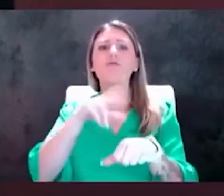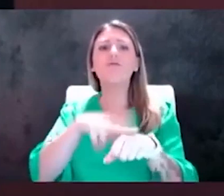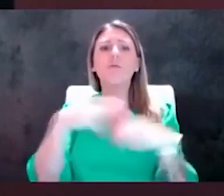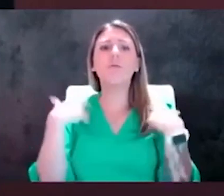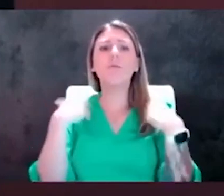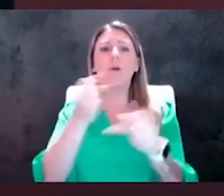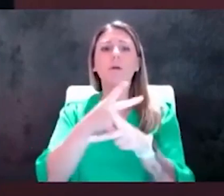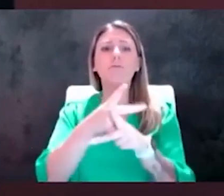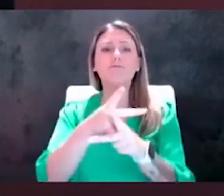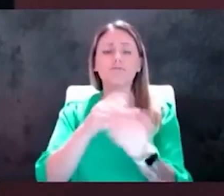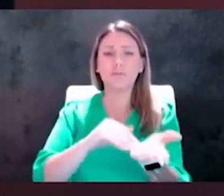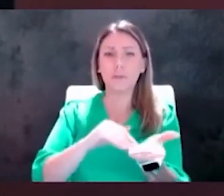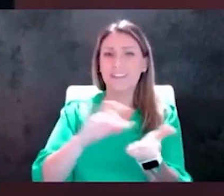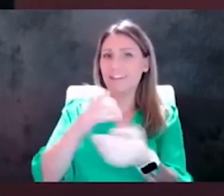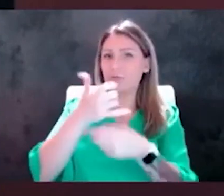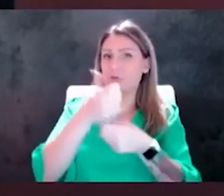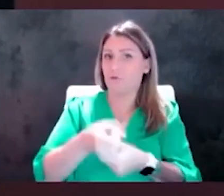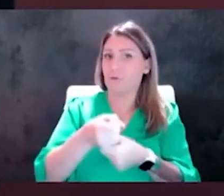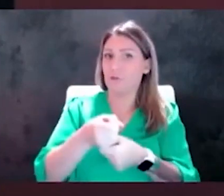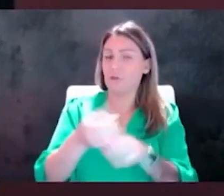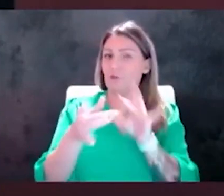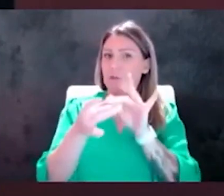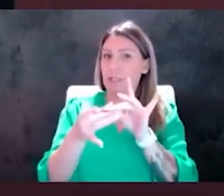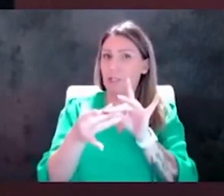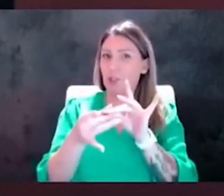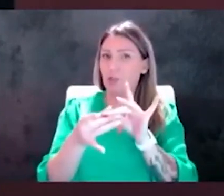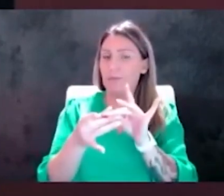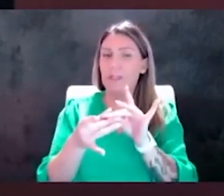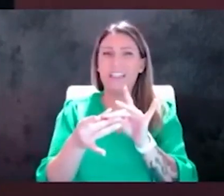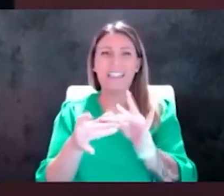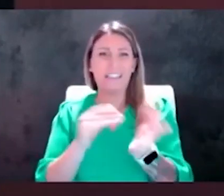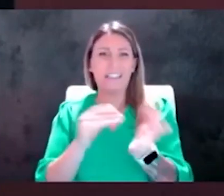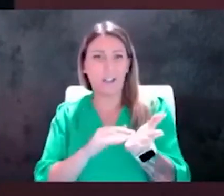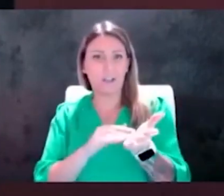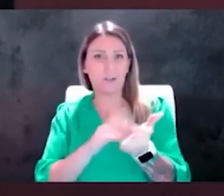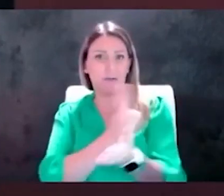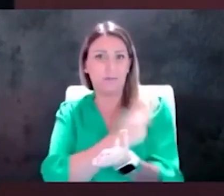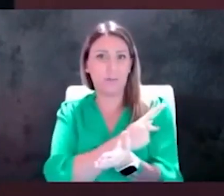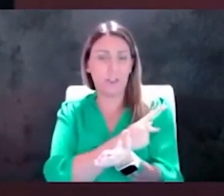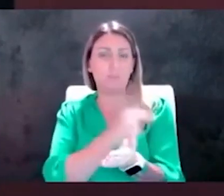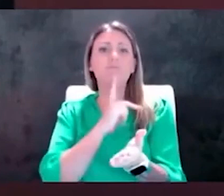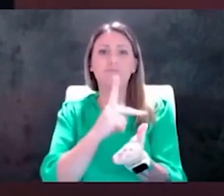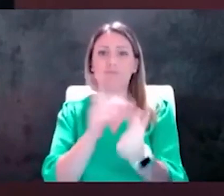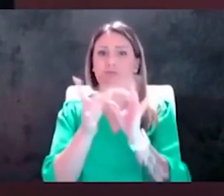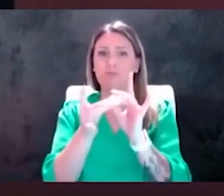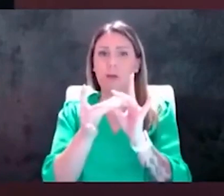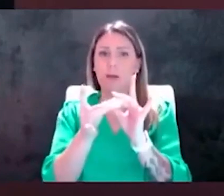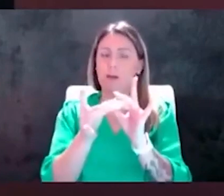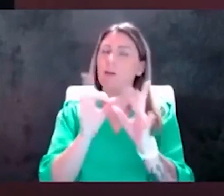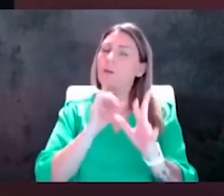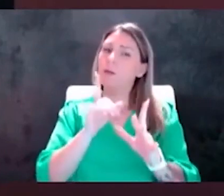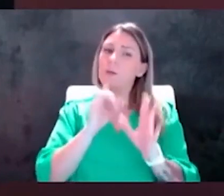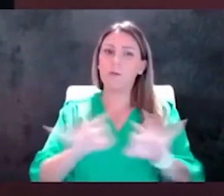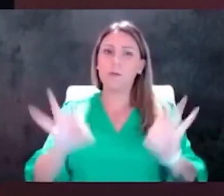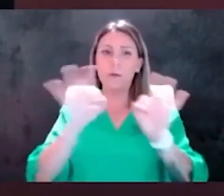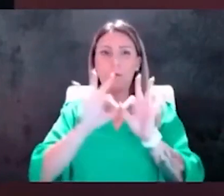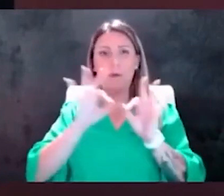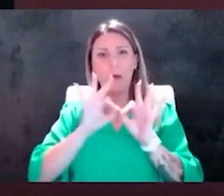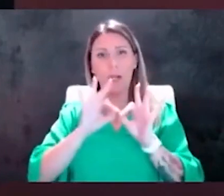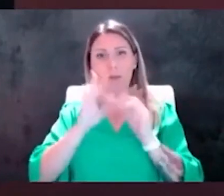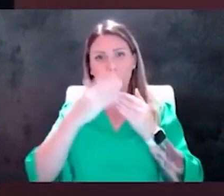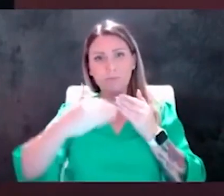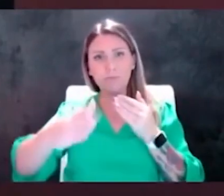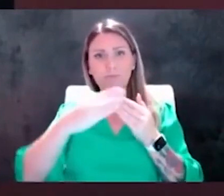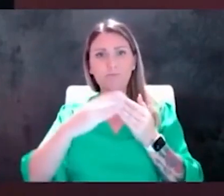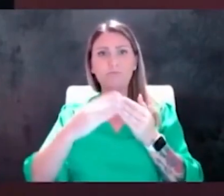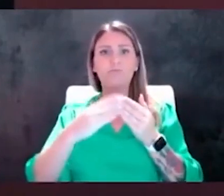That trusting relationship, that doctor-patient relationship, goes a long way on how people receive information and thoughts about going ahead and proceeding to